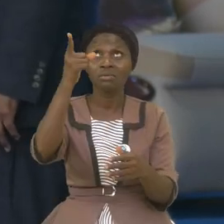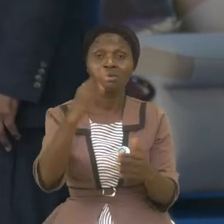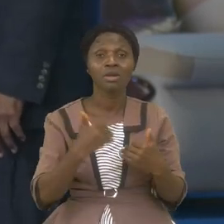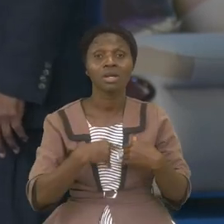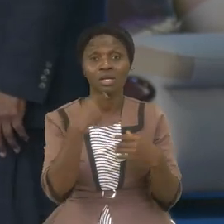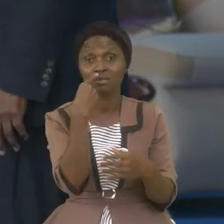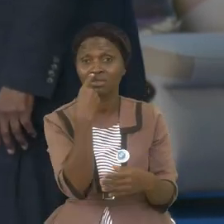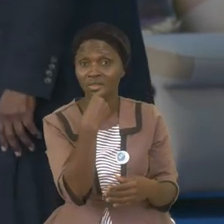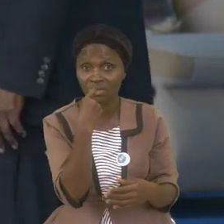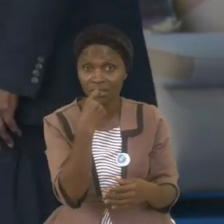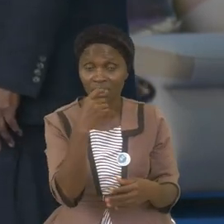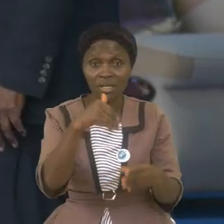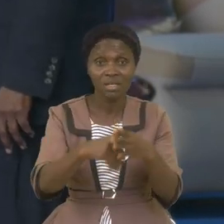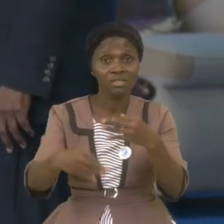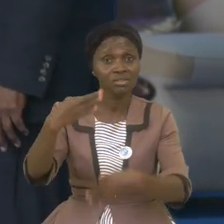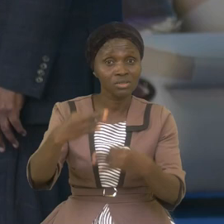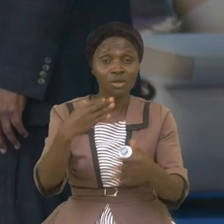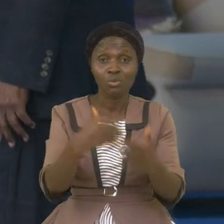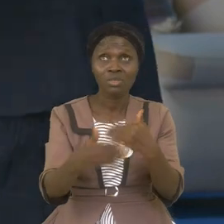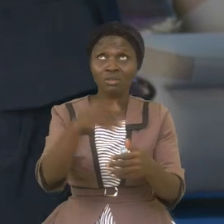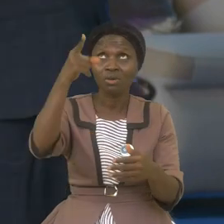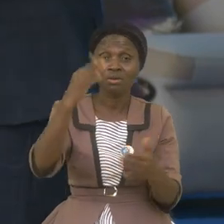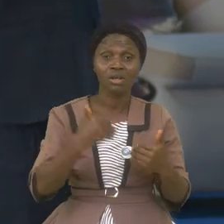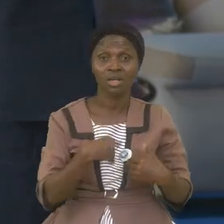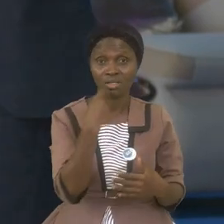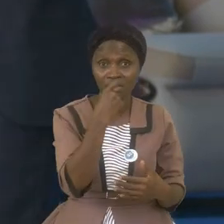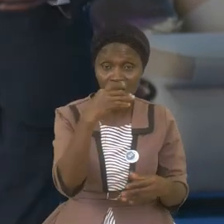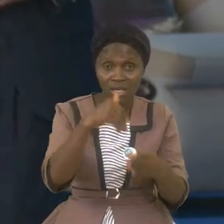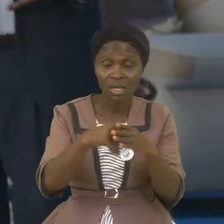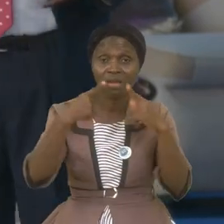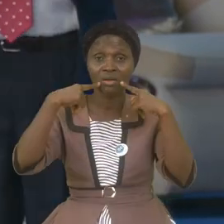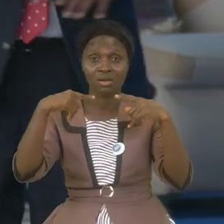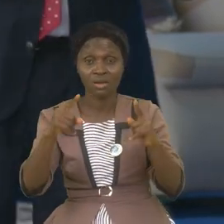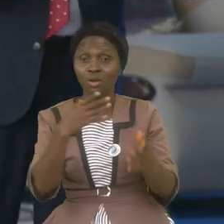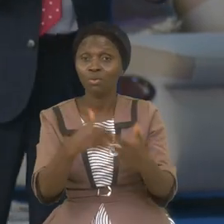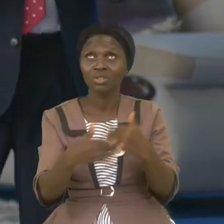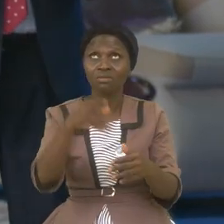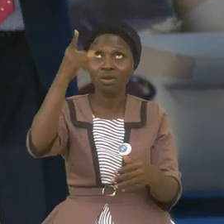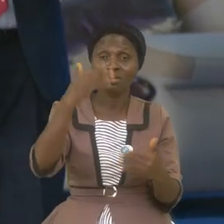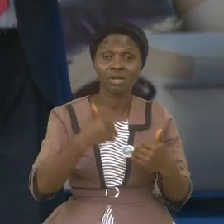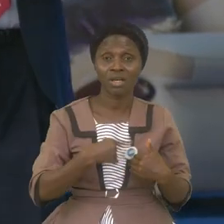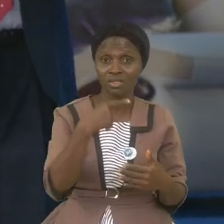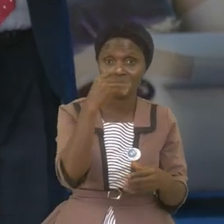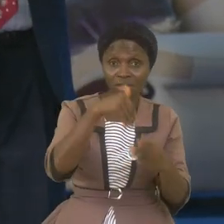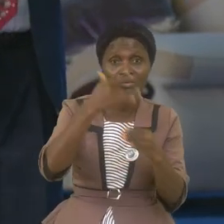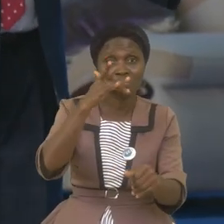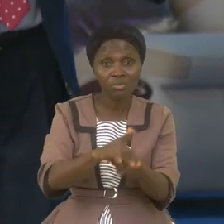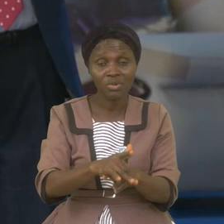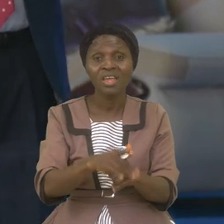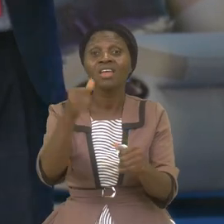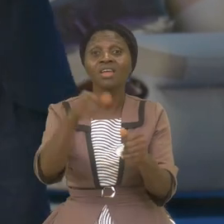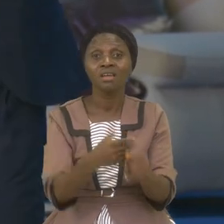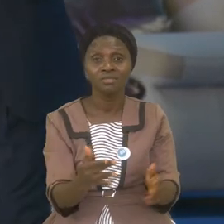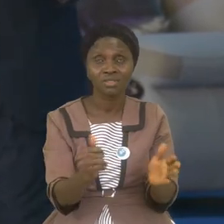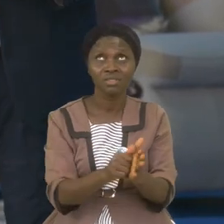in judgment, whatever God has said in pronouncement, whatever God has said in promise, everything God has said on this